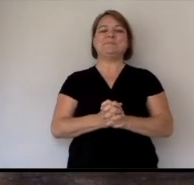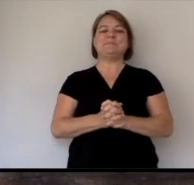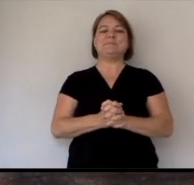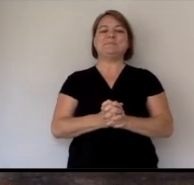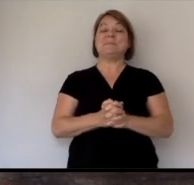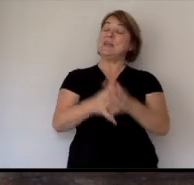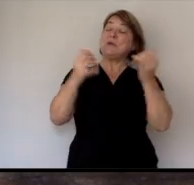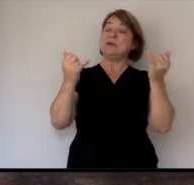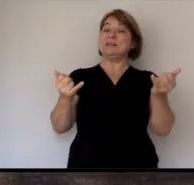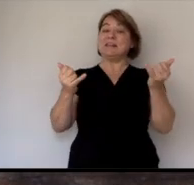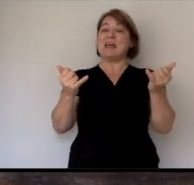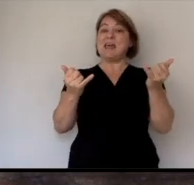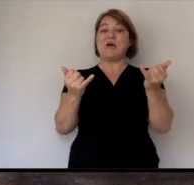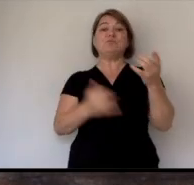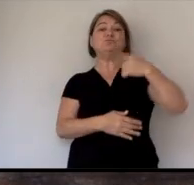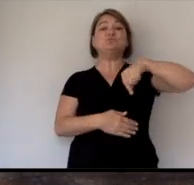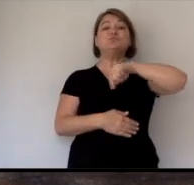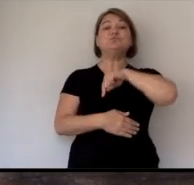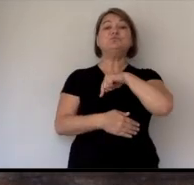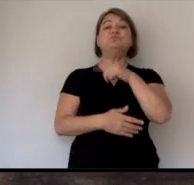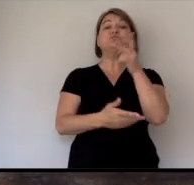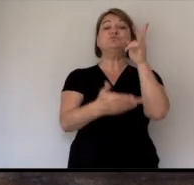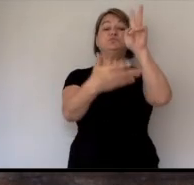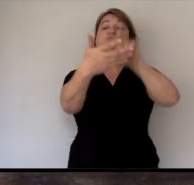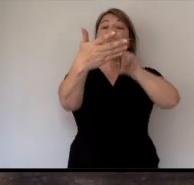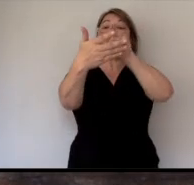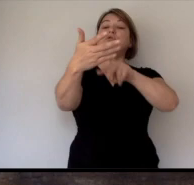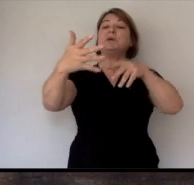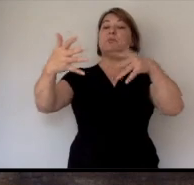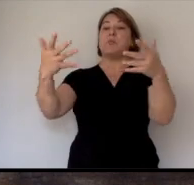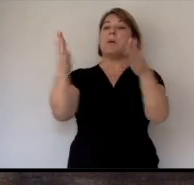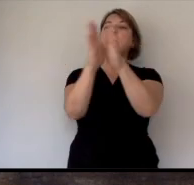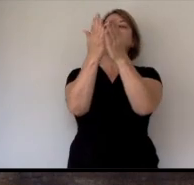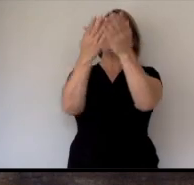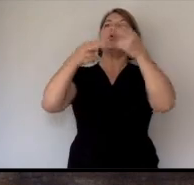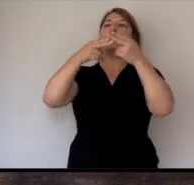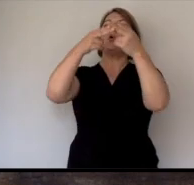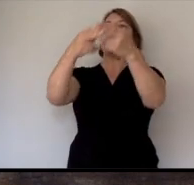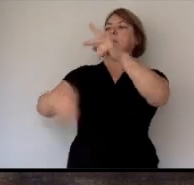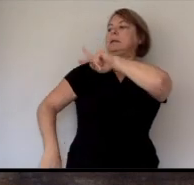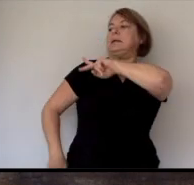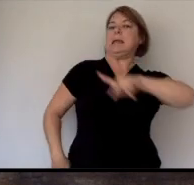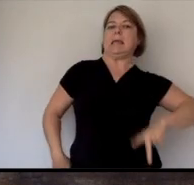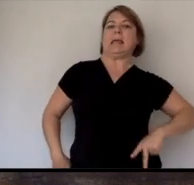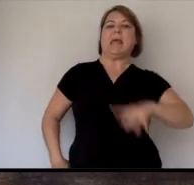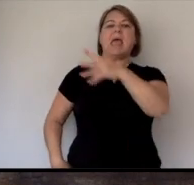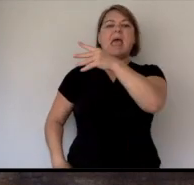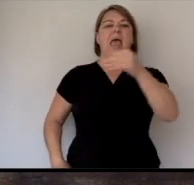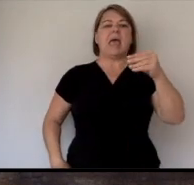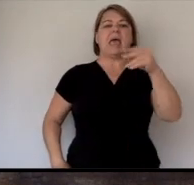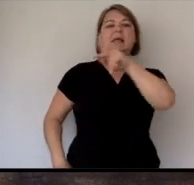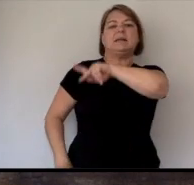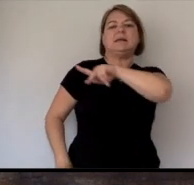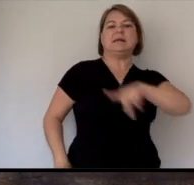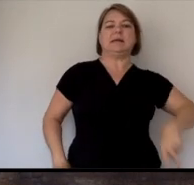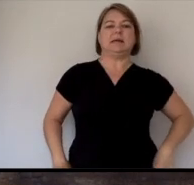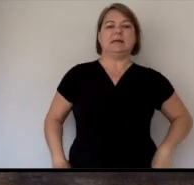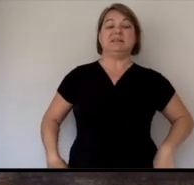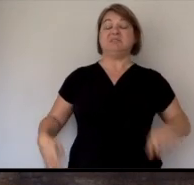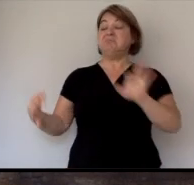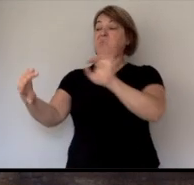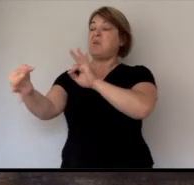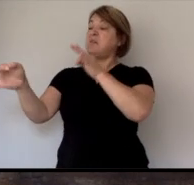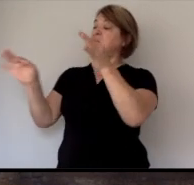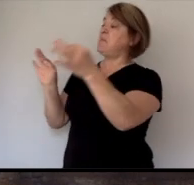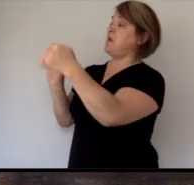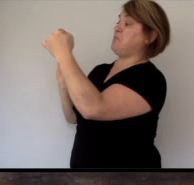All right, so we're going to read King and King. And just on the back here, it says, the Crown Kitty and friends